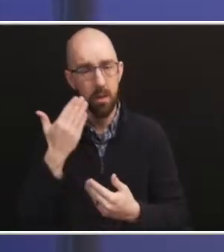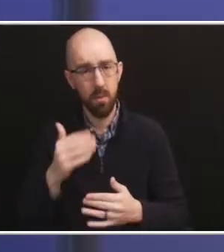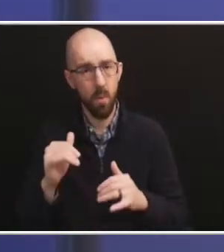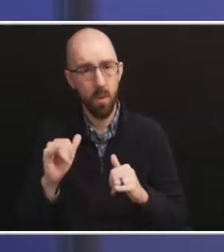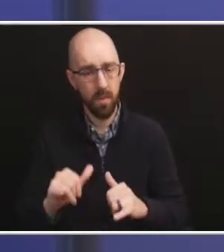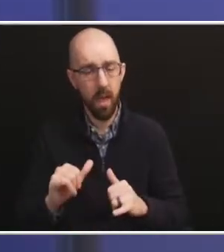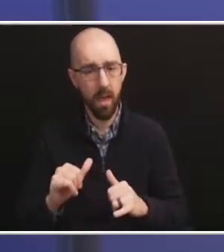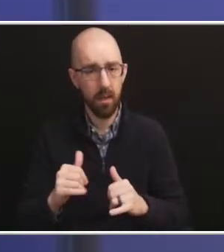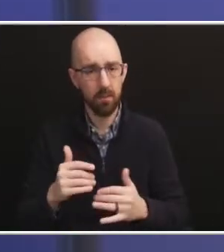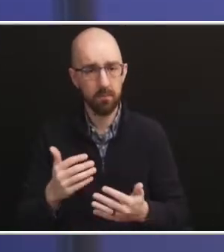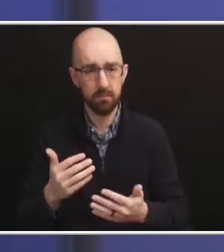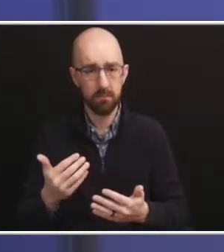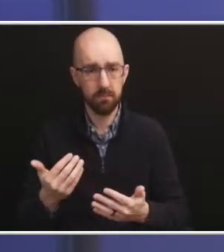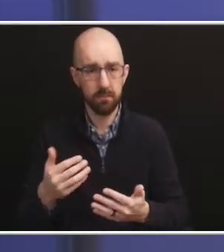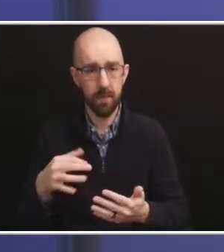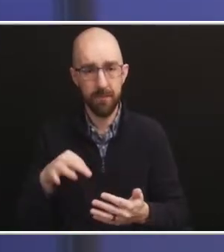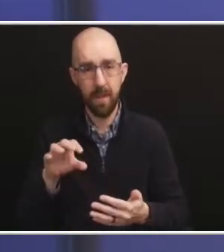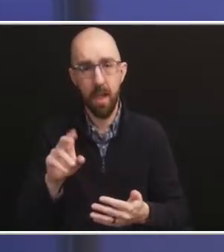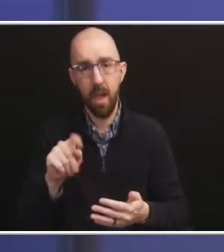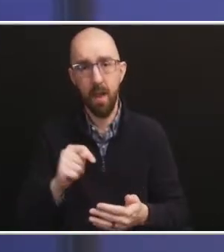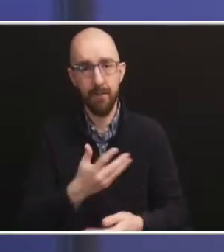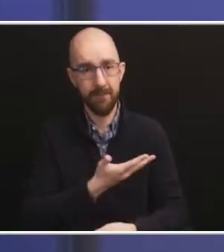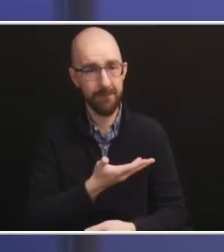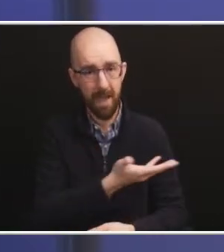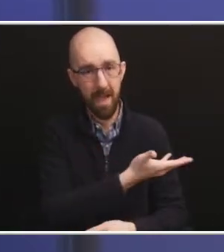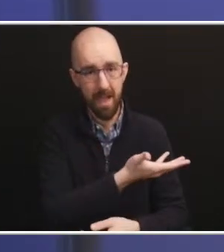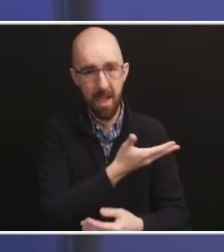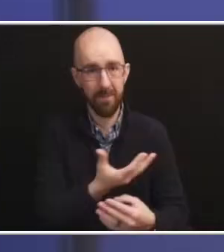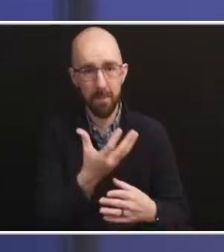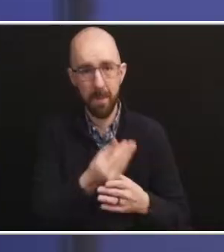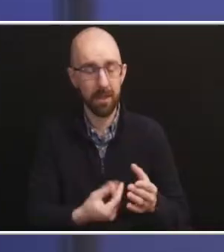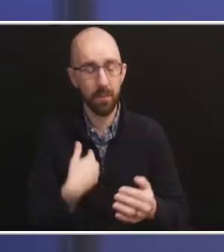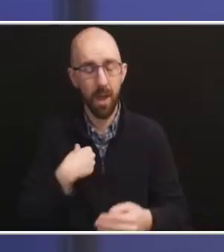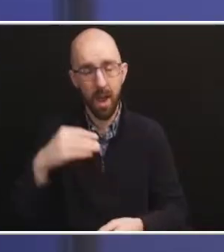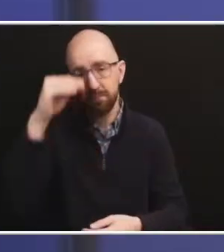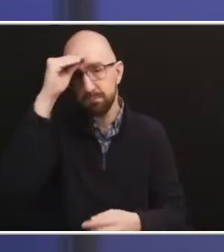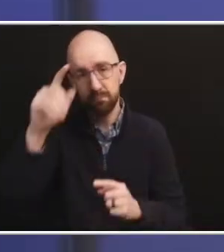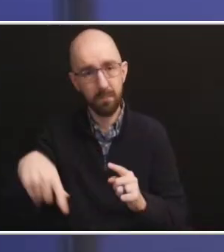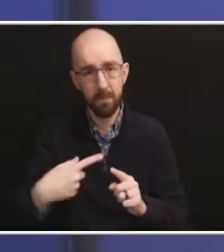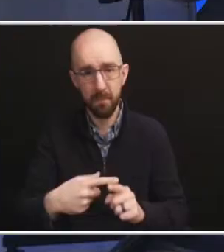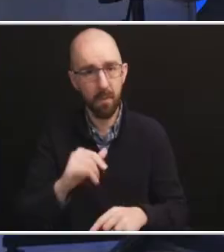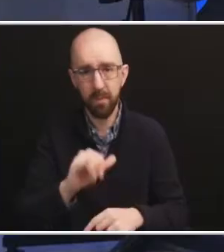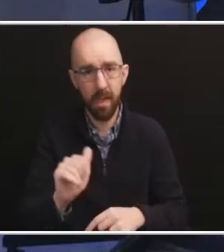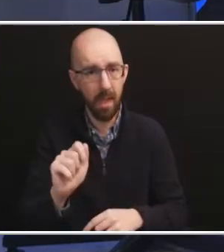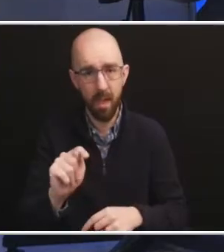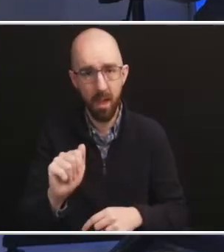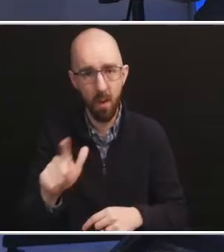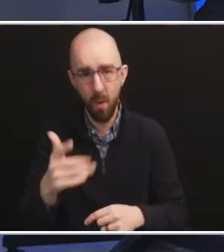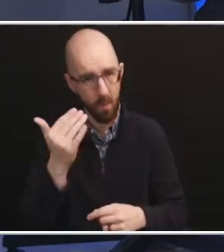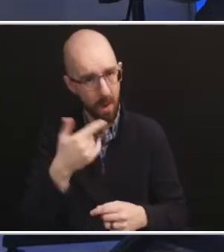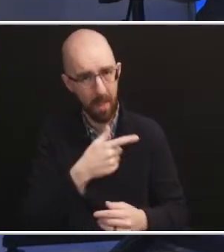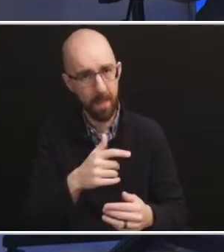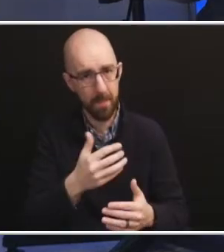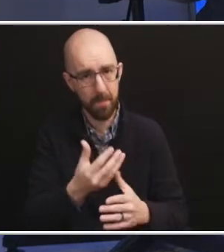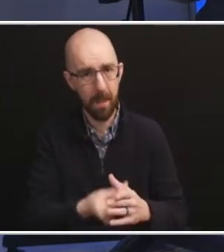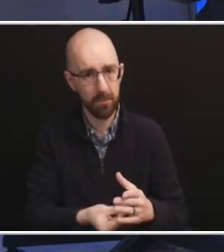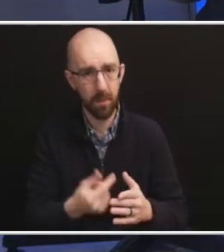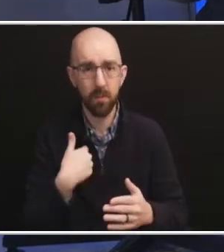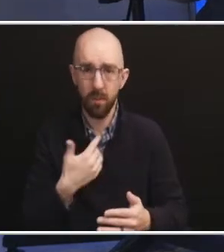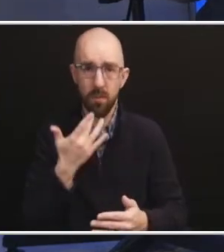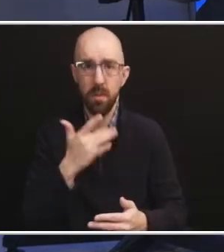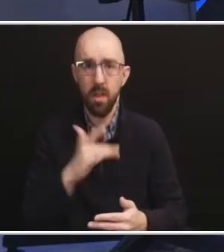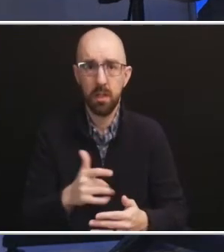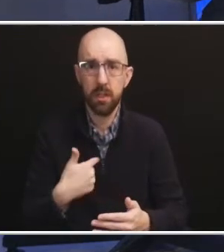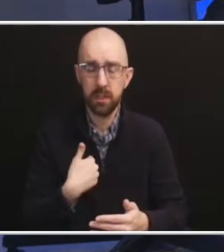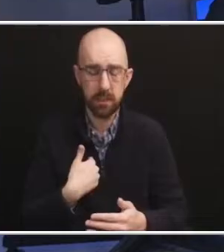had 5 of them pass away, I had no knowledge of it at all. So I got lucky. Yeah, you And, did. Yeah. Dr.